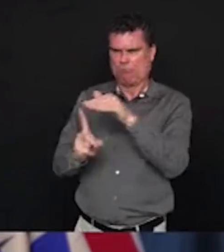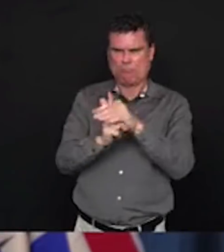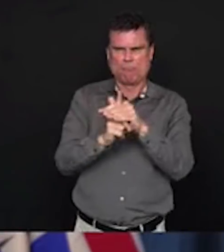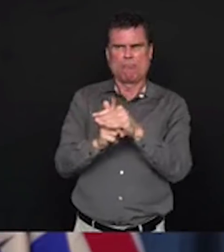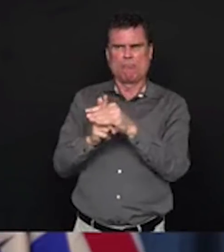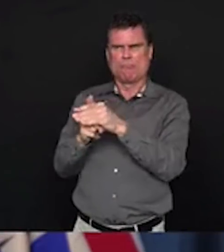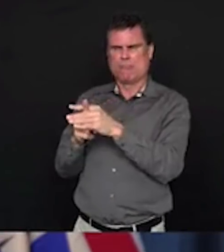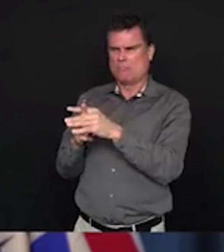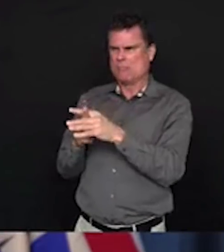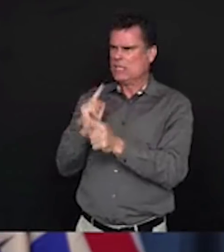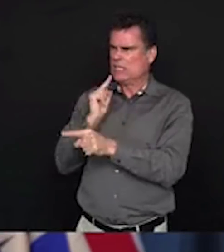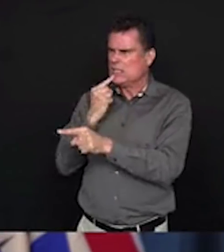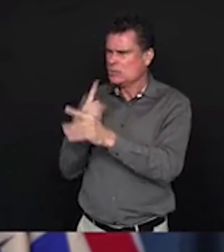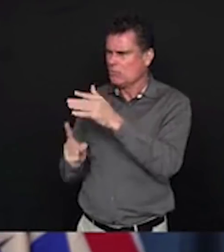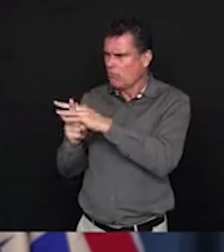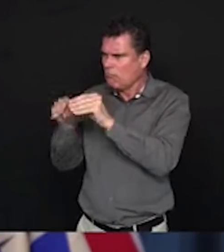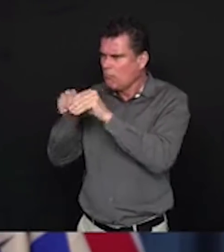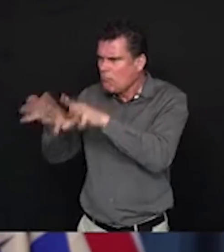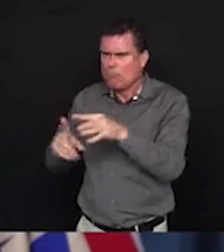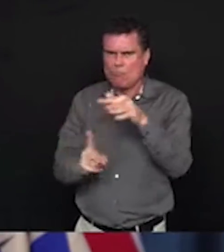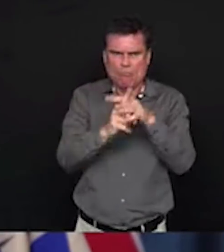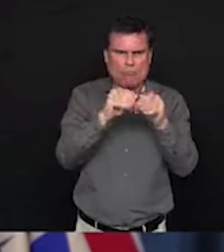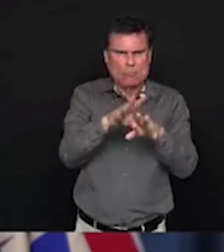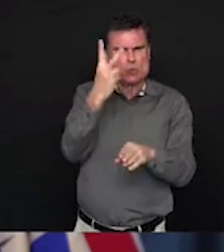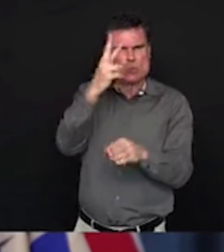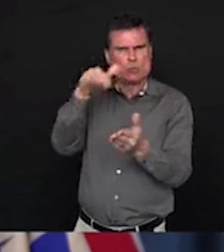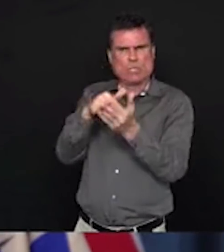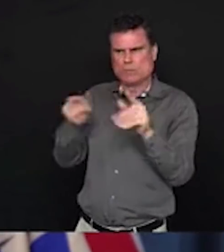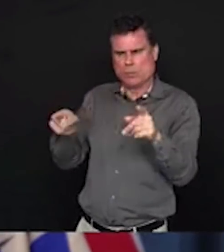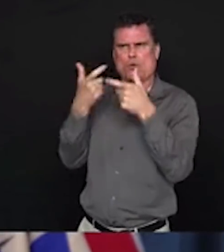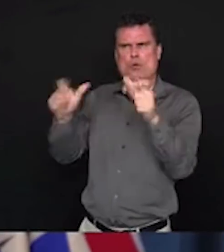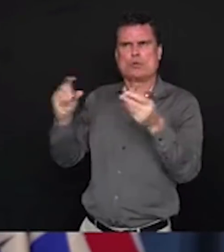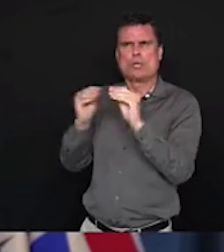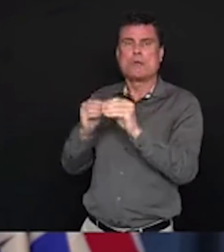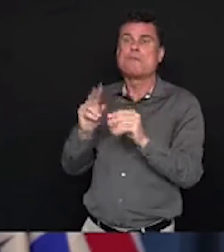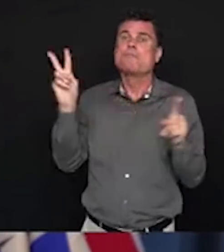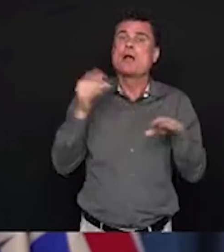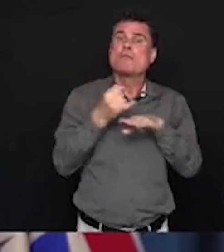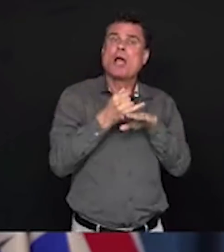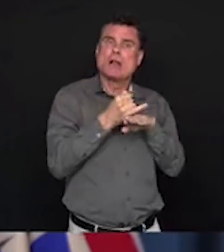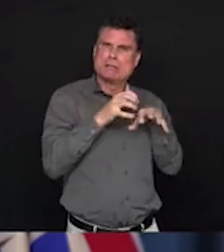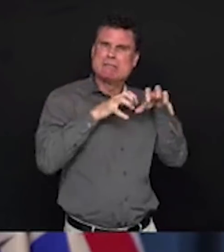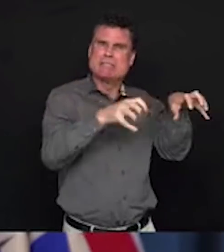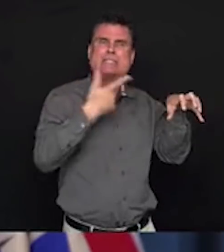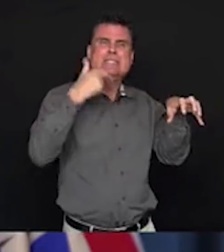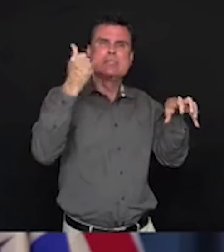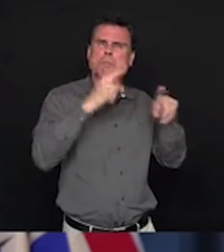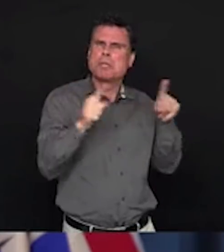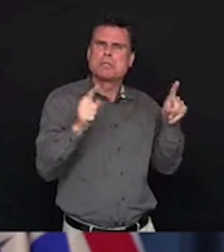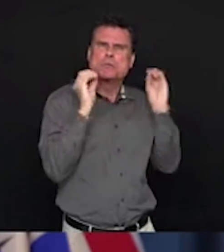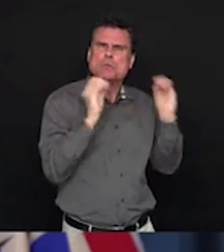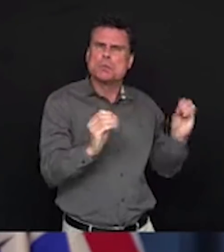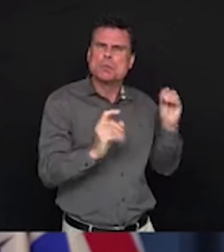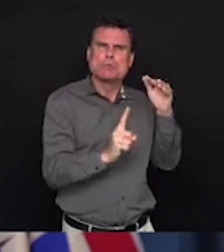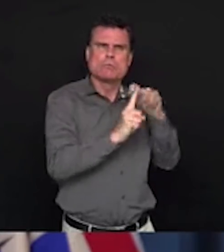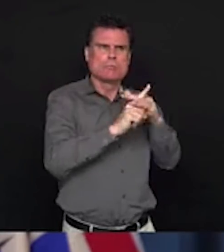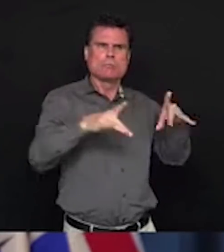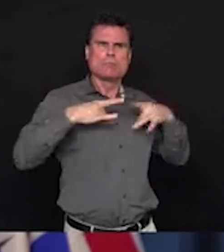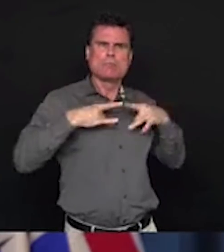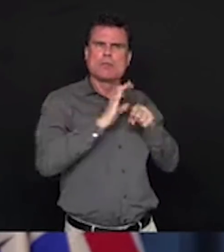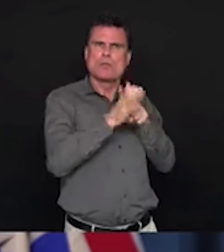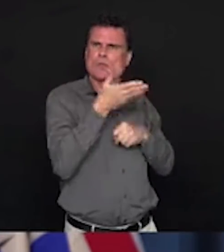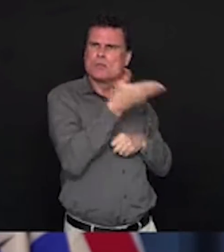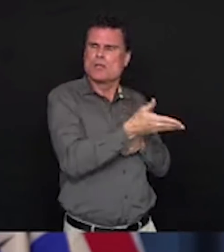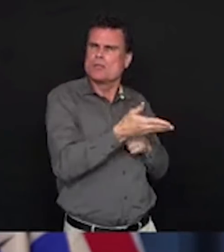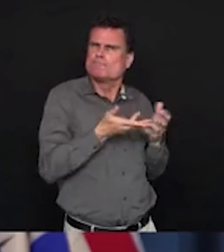We know that cases were transmitted in the community, and there was an increased pressure of transmission in the Lower